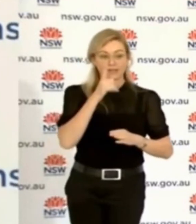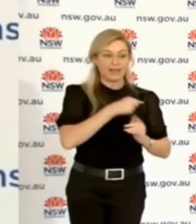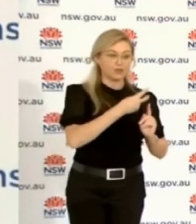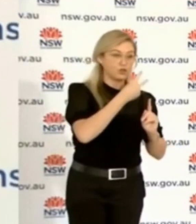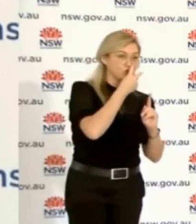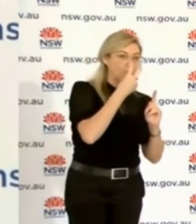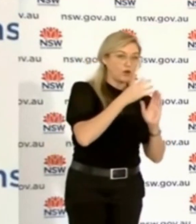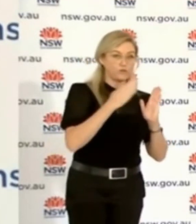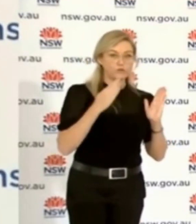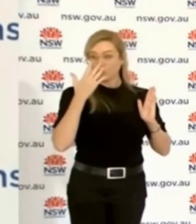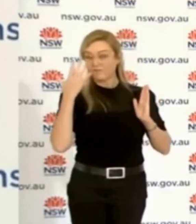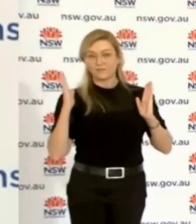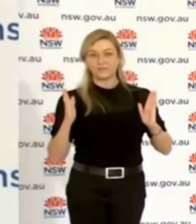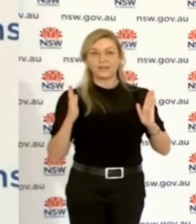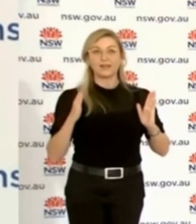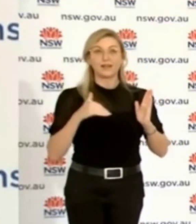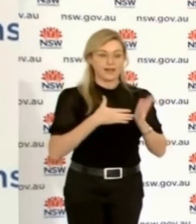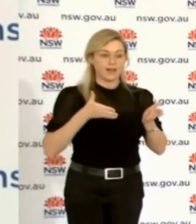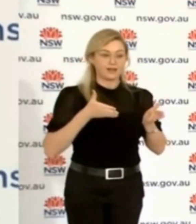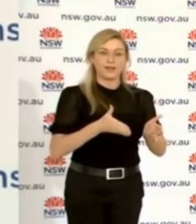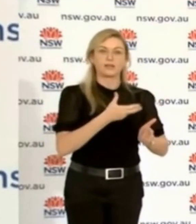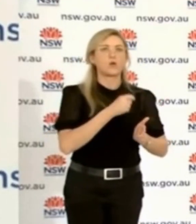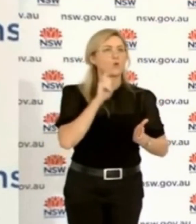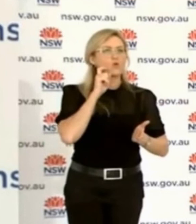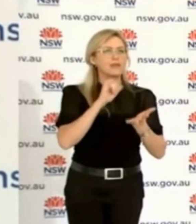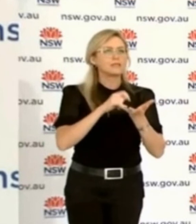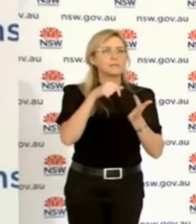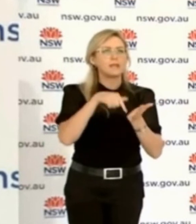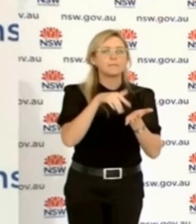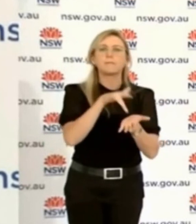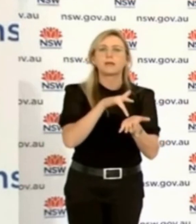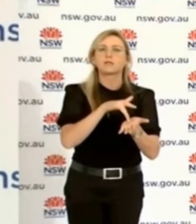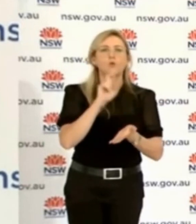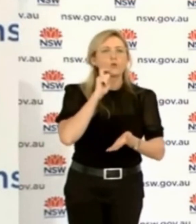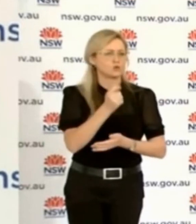our 12 to 15-year-olds, which will be coming on board around the middle of September,